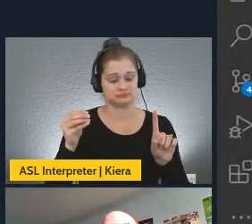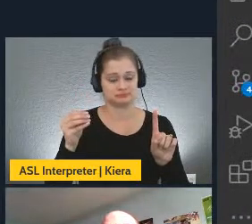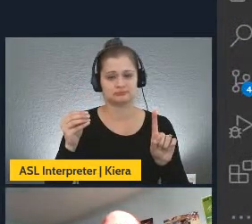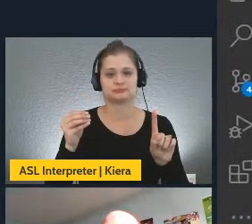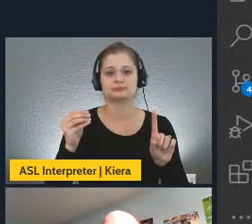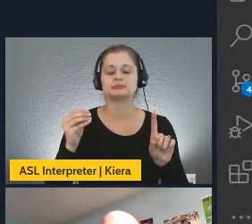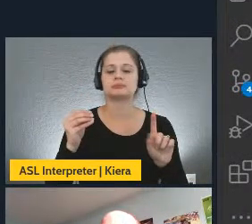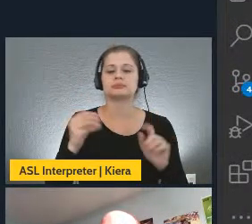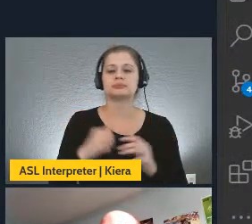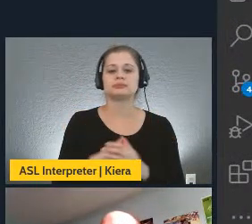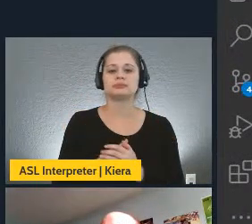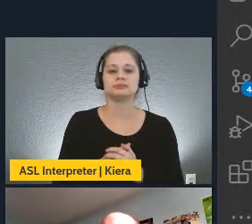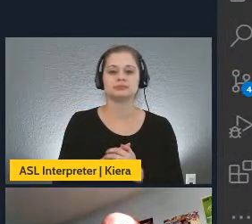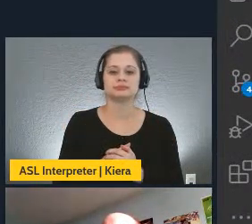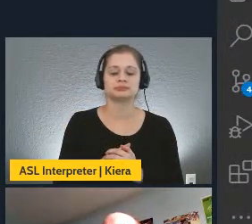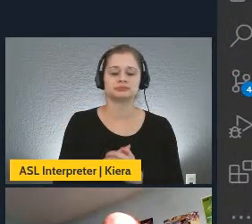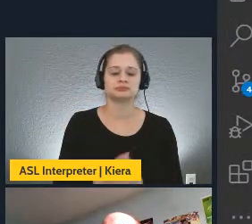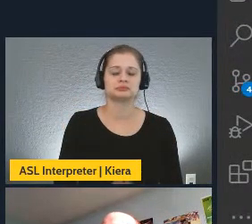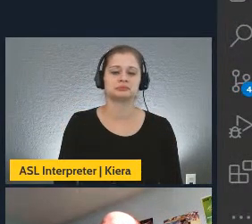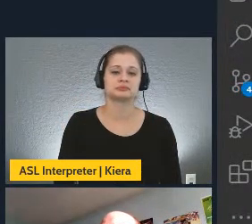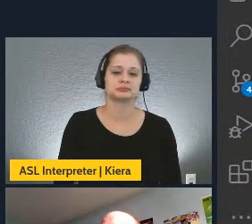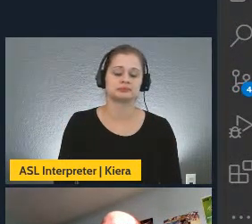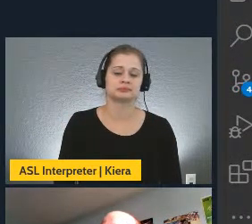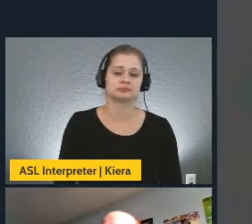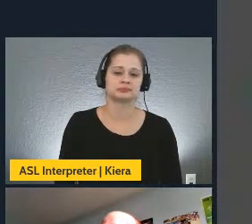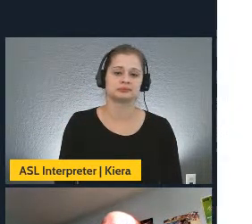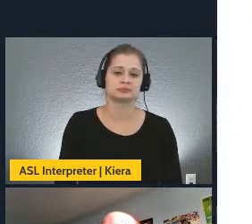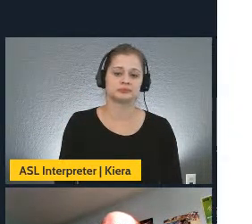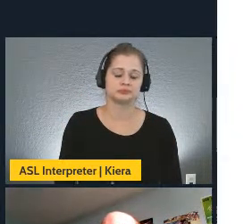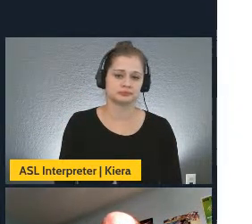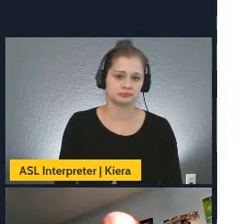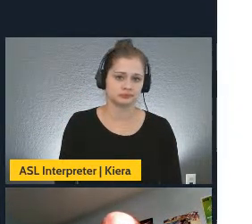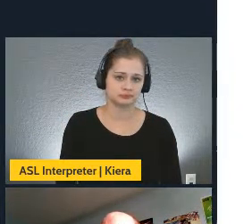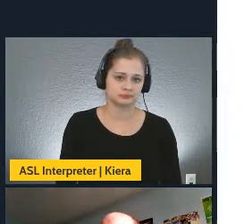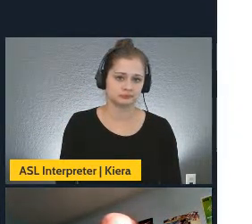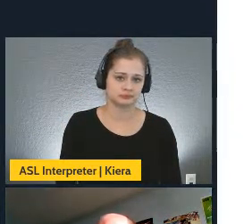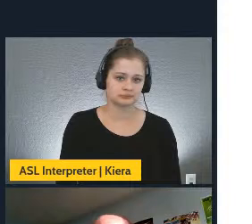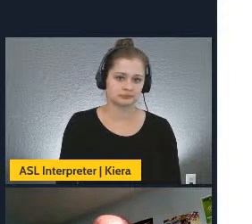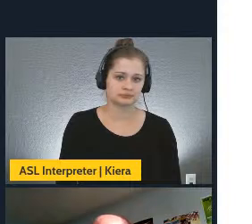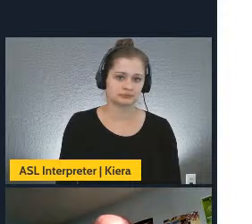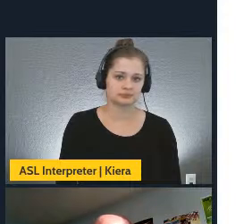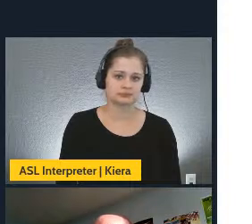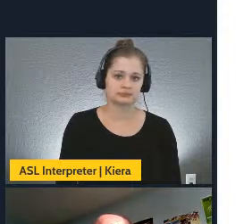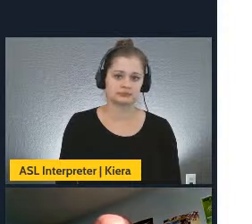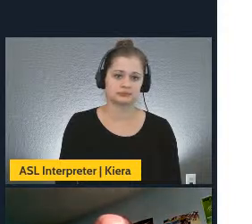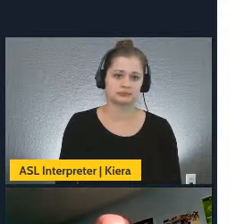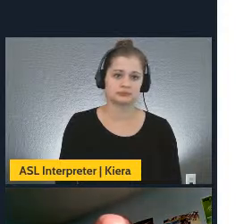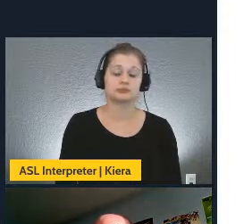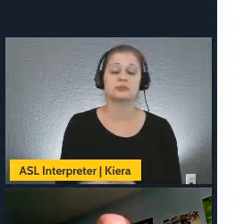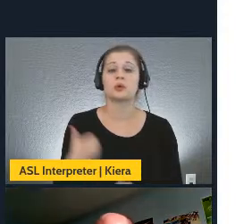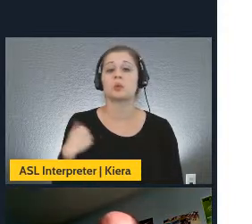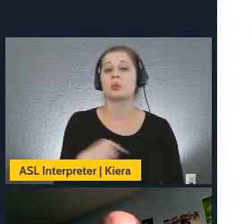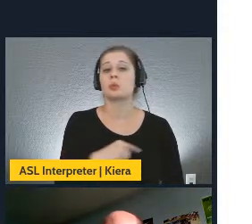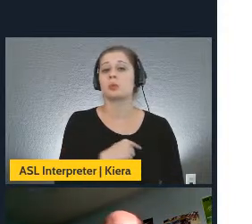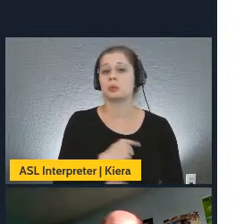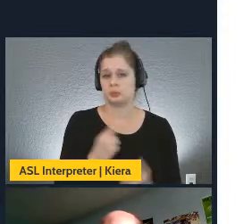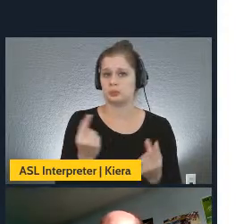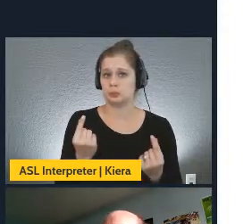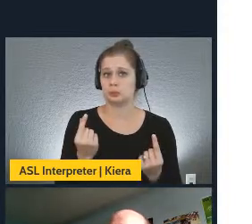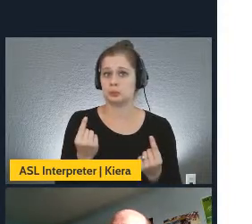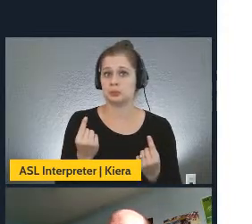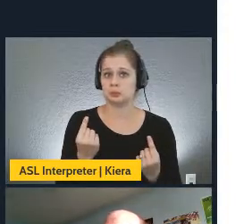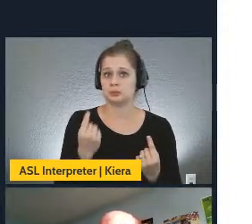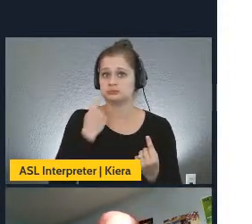we can, so to reiterate what we've done there, we've